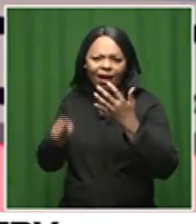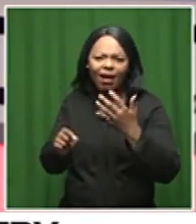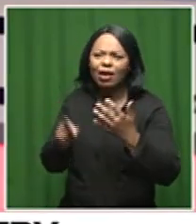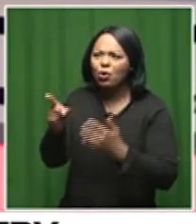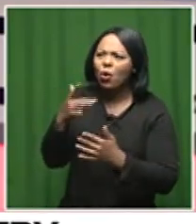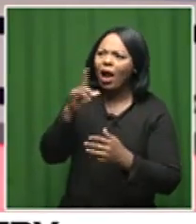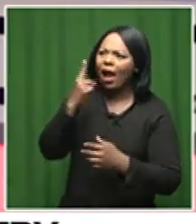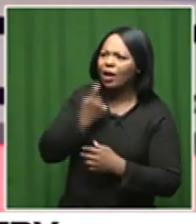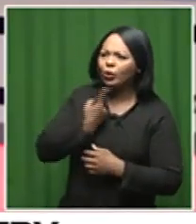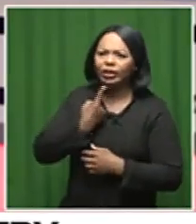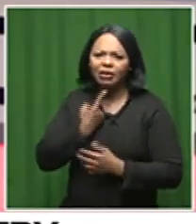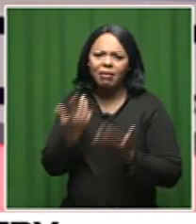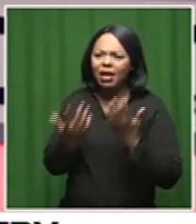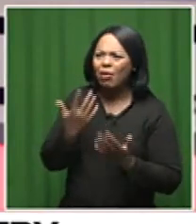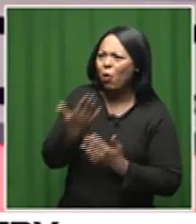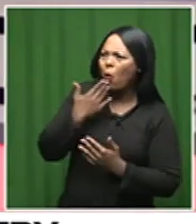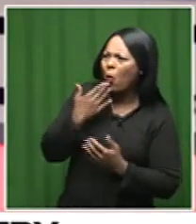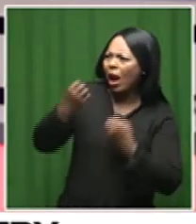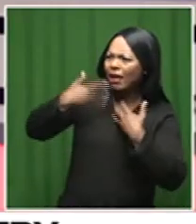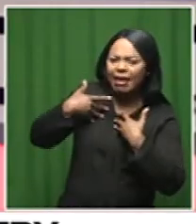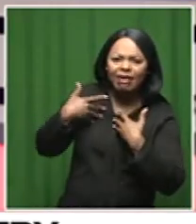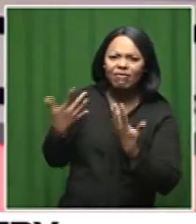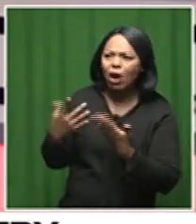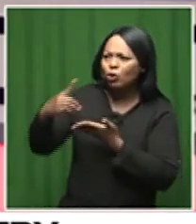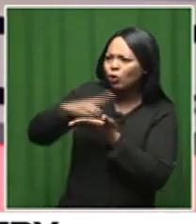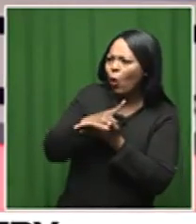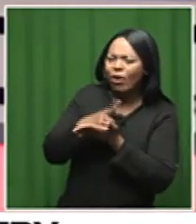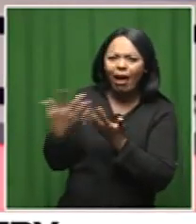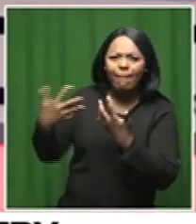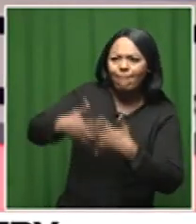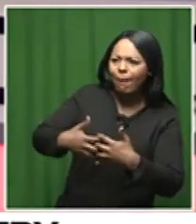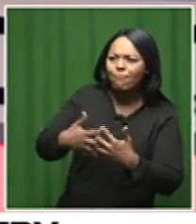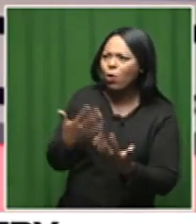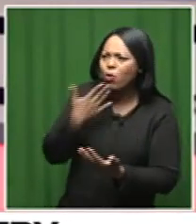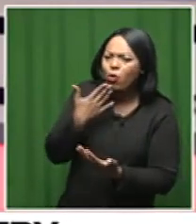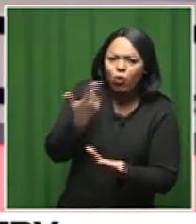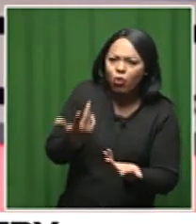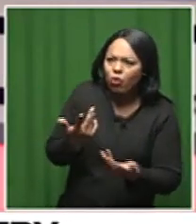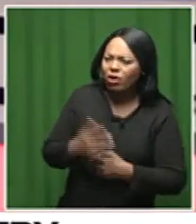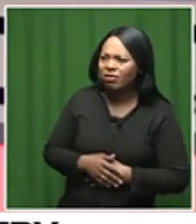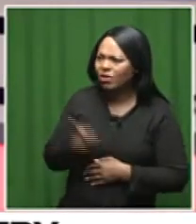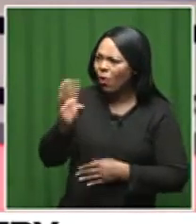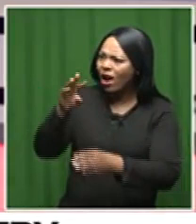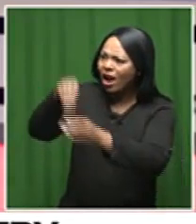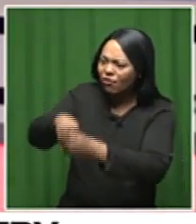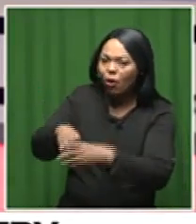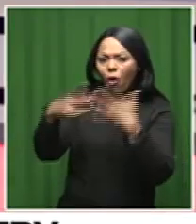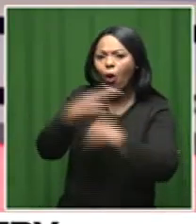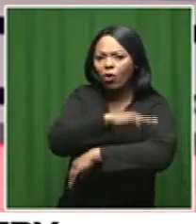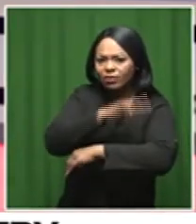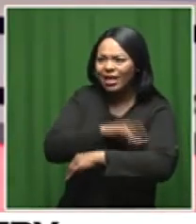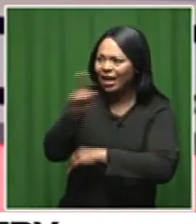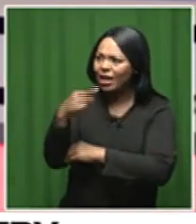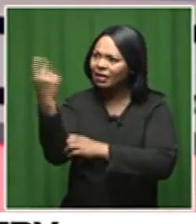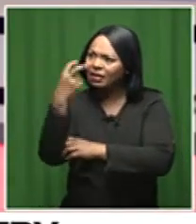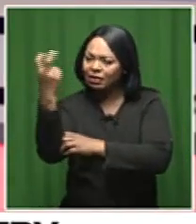You know, where do you get it? Who do you speak to? Who's going to source this? The process of finding a donor, were you involved in any way, or is this all hospital-based